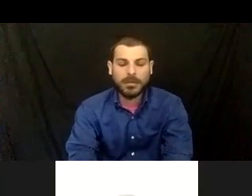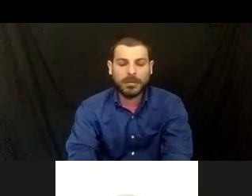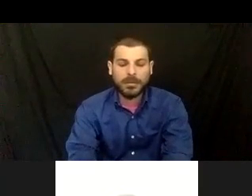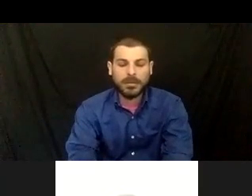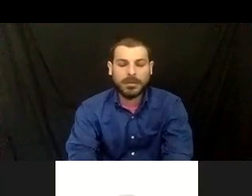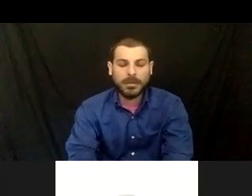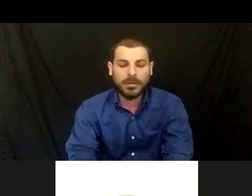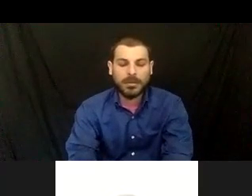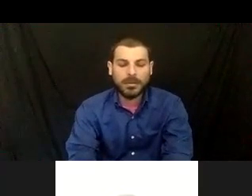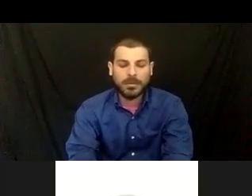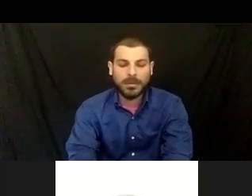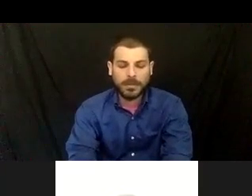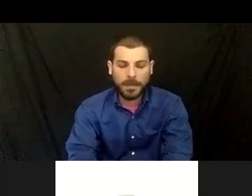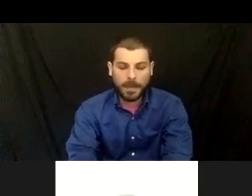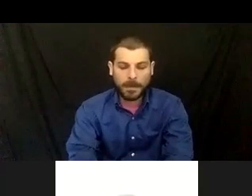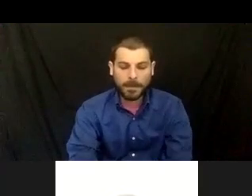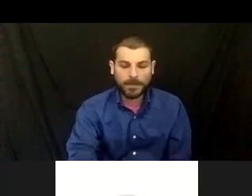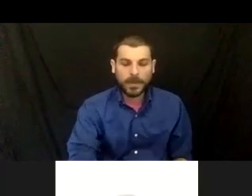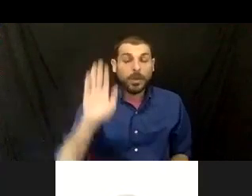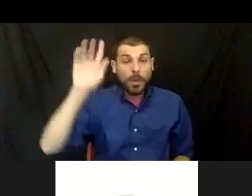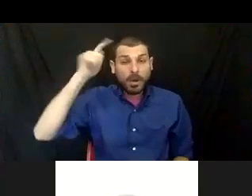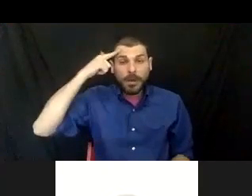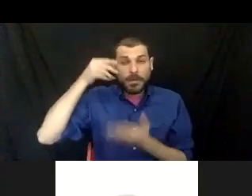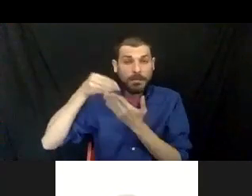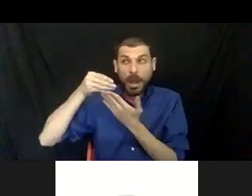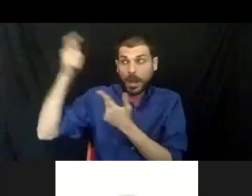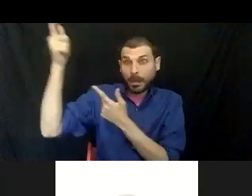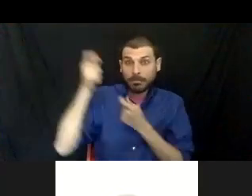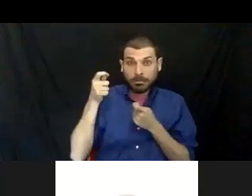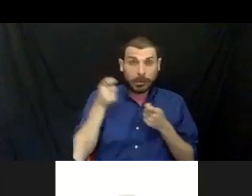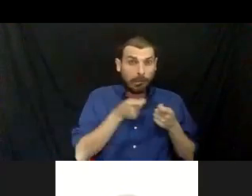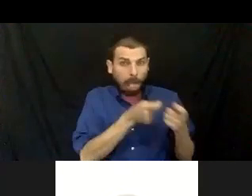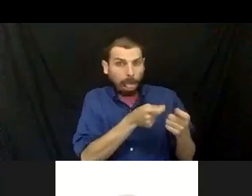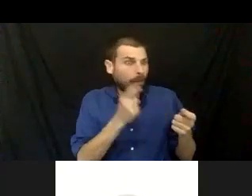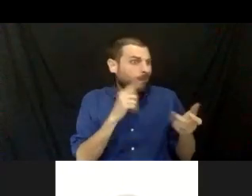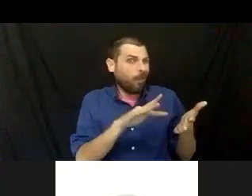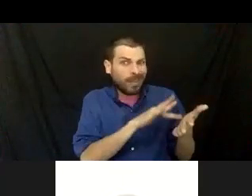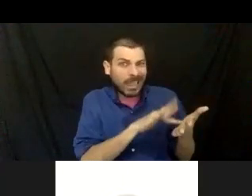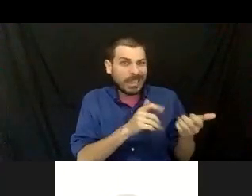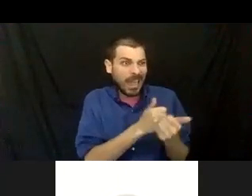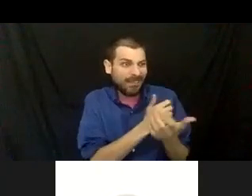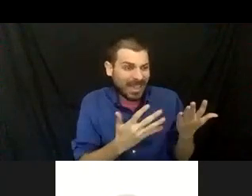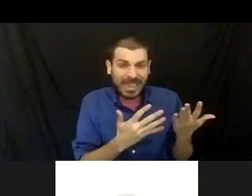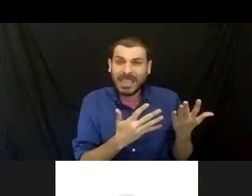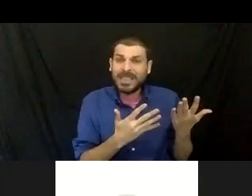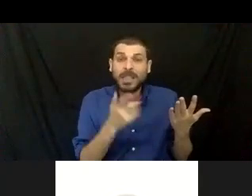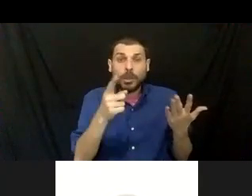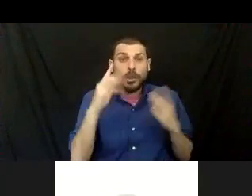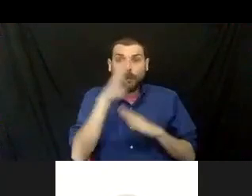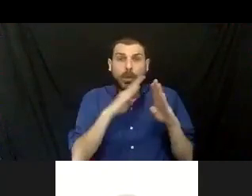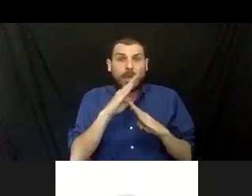money for fees and so forth, you know, it may be best to make sure that